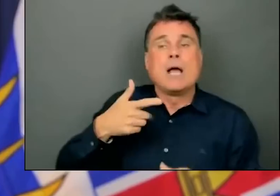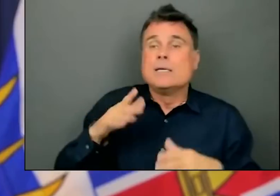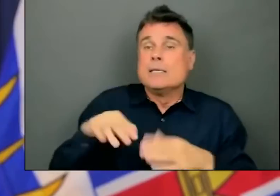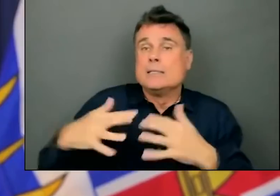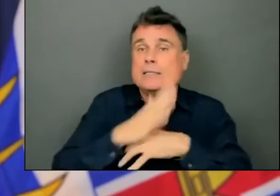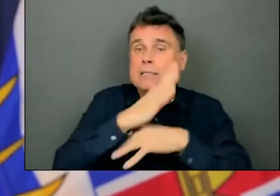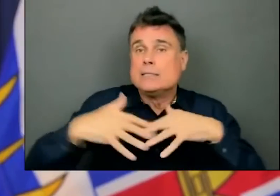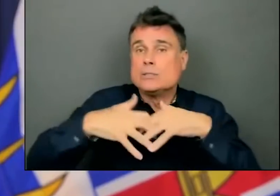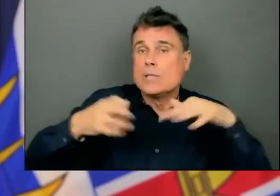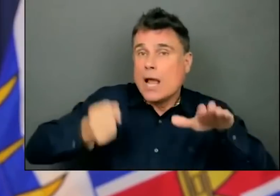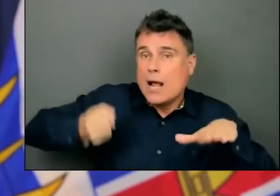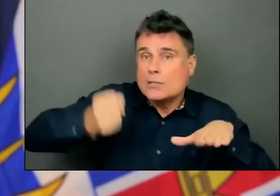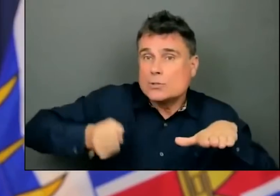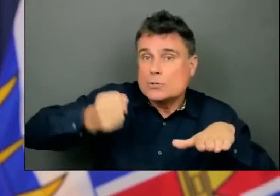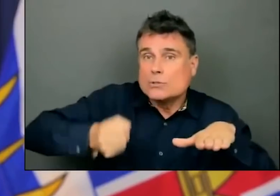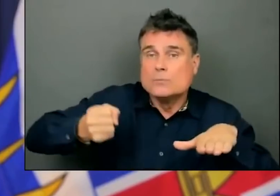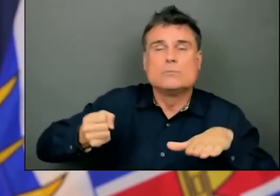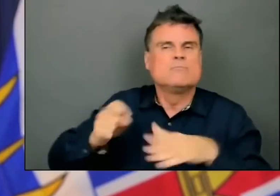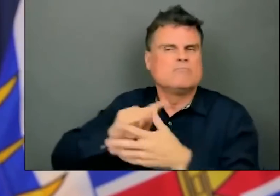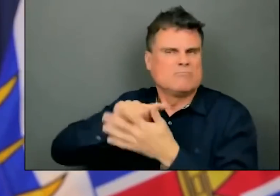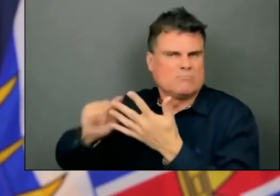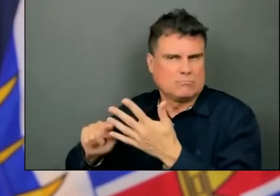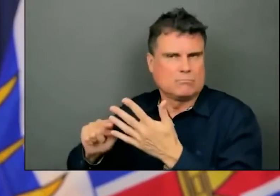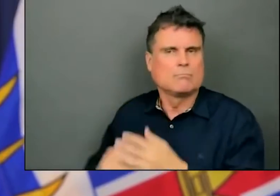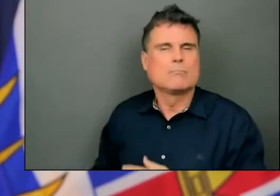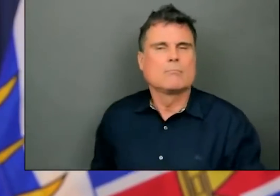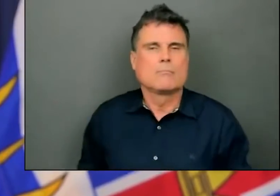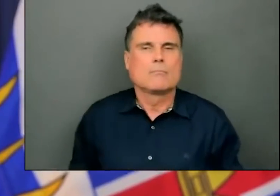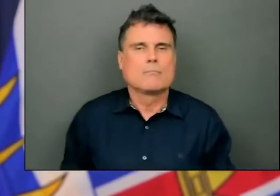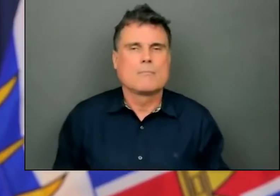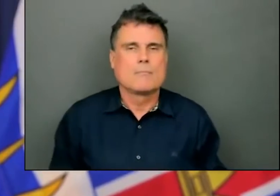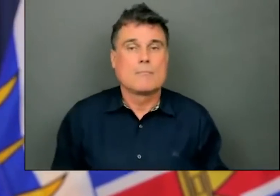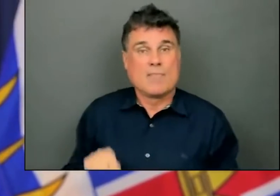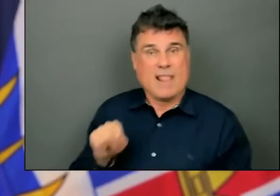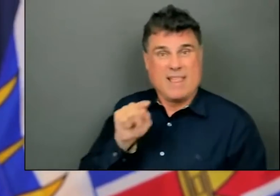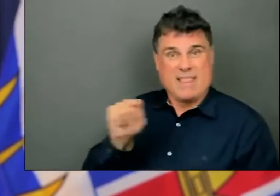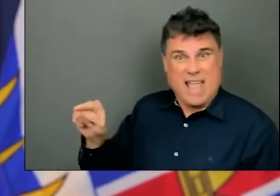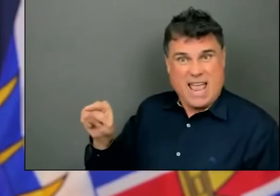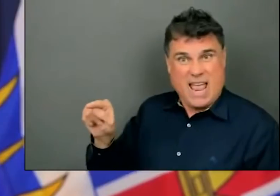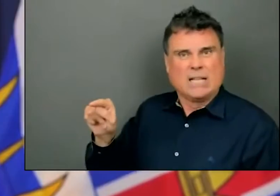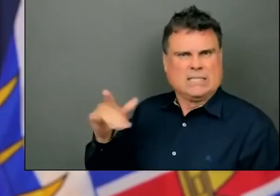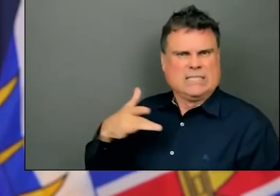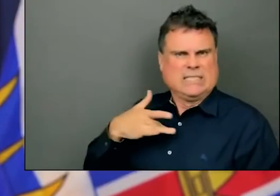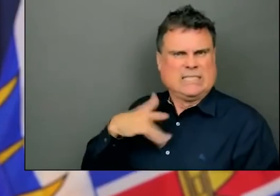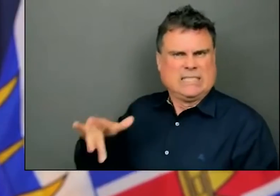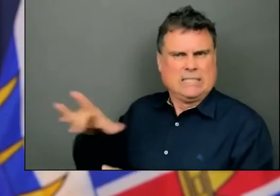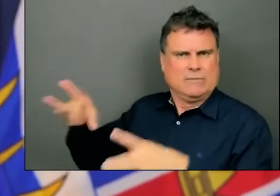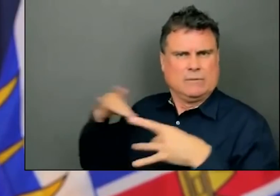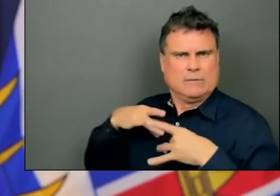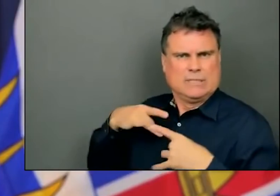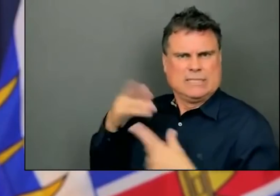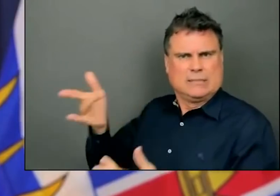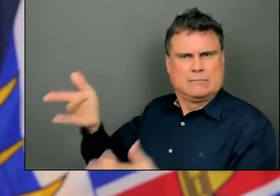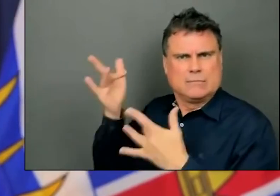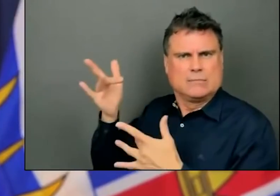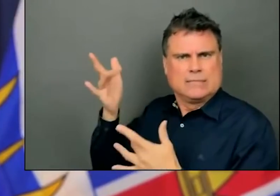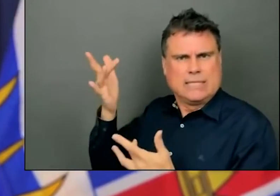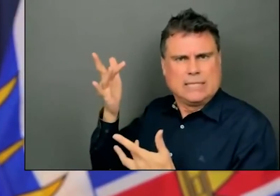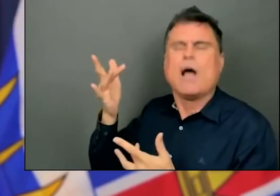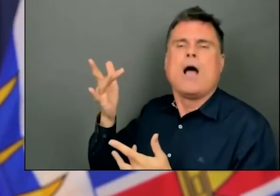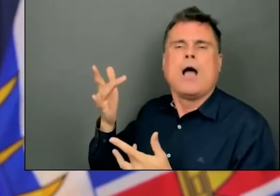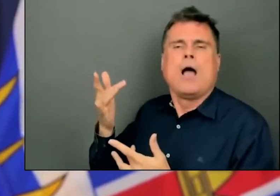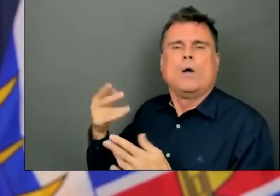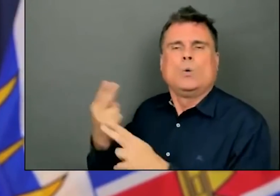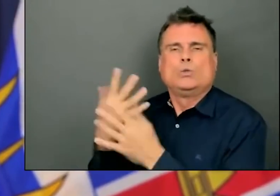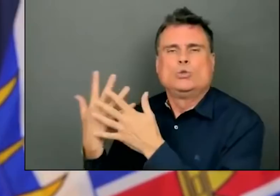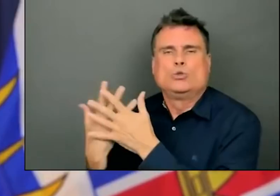for themselves if they get symptoms, but importantly, to be able to use as a tool to screen people who are around them